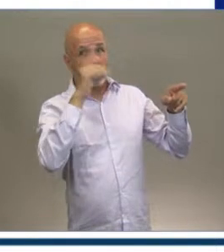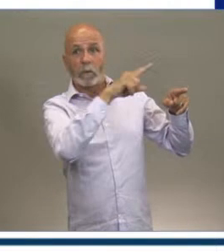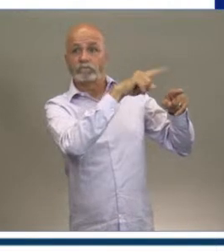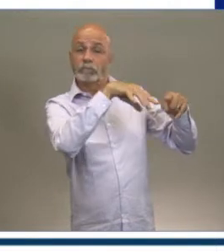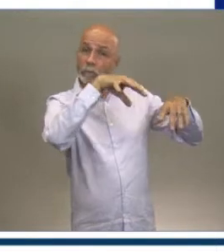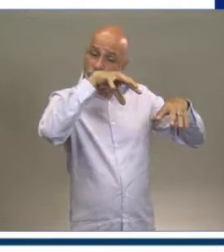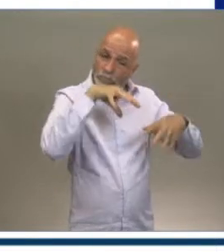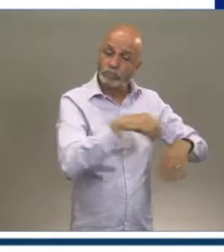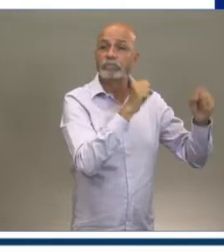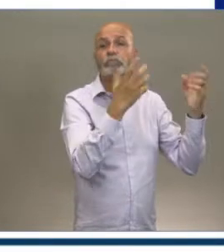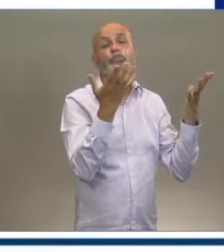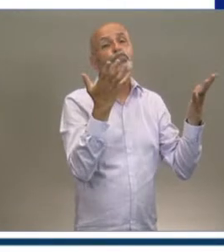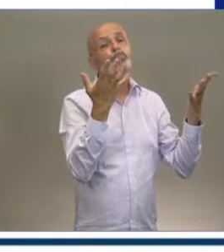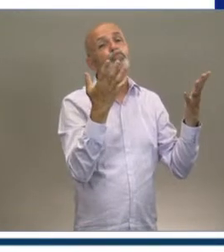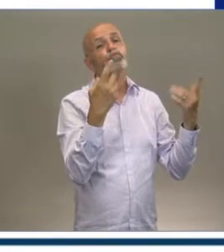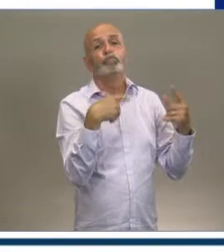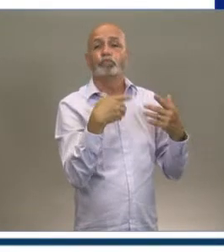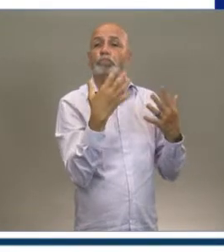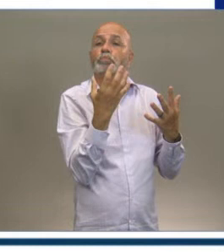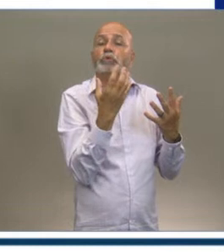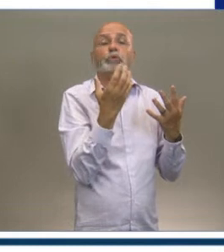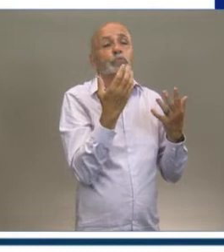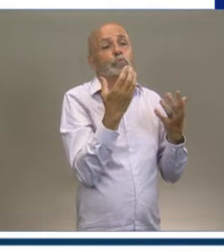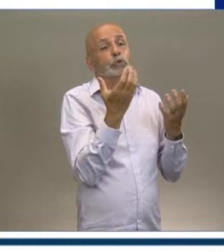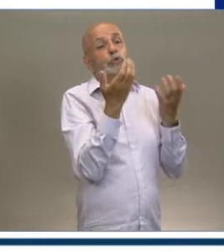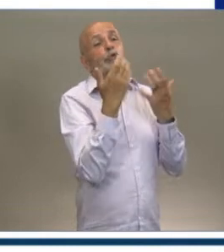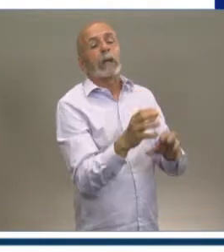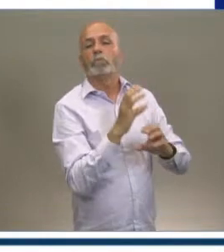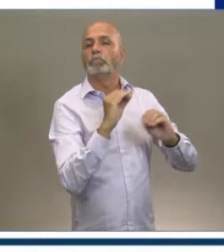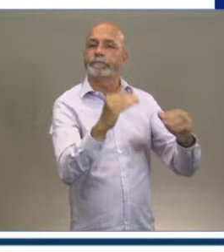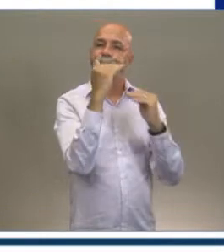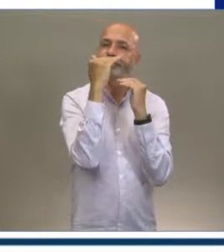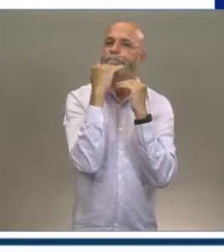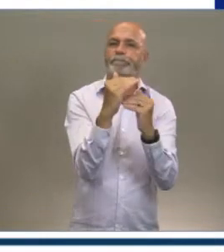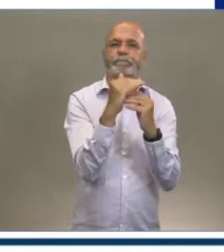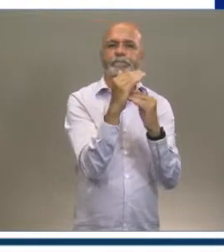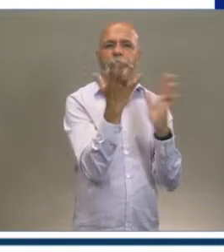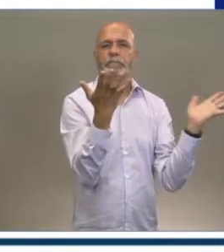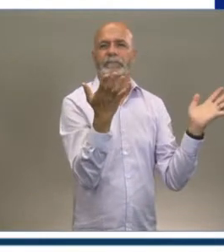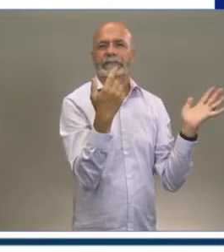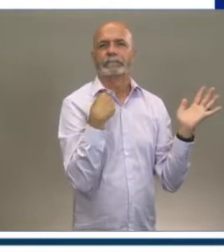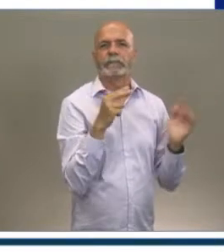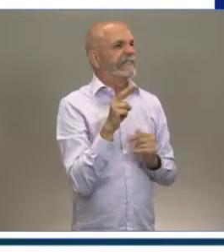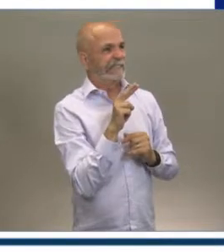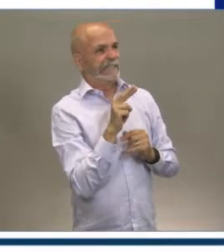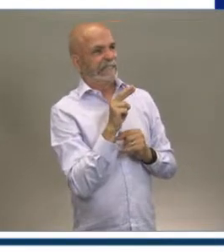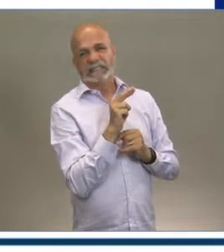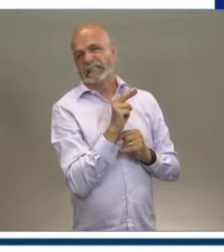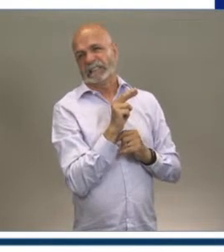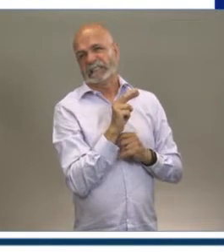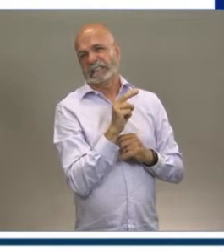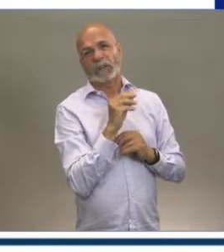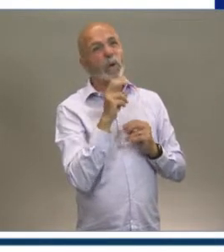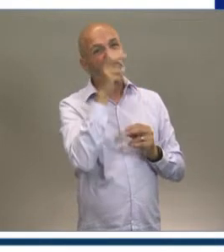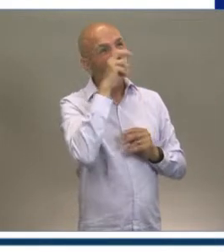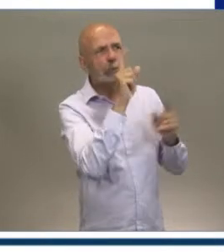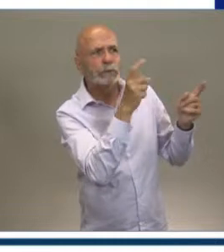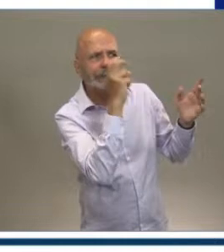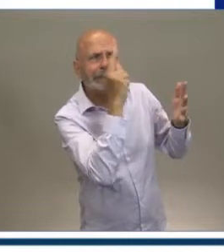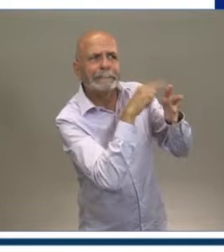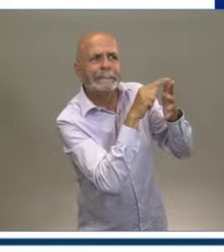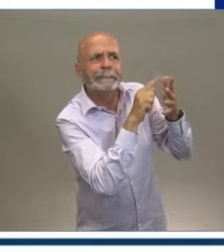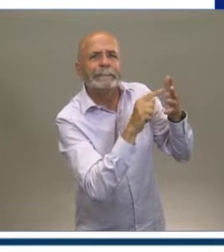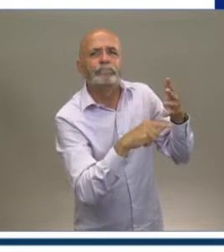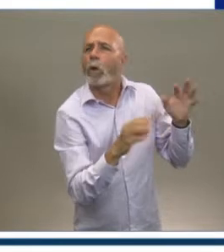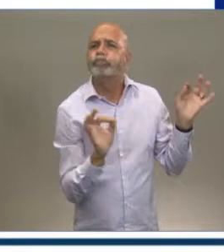on New Brunswick, but I think I was very clear last week that I was surprised by that decision and that we would have more to look into when I was